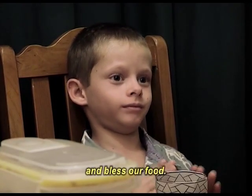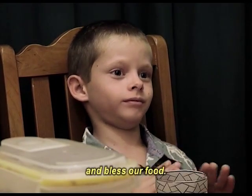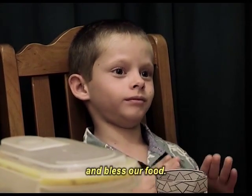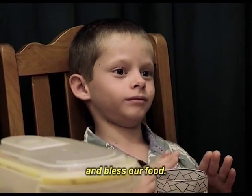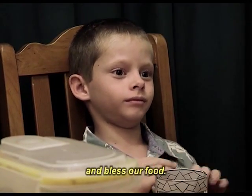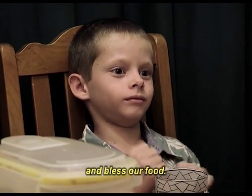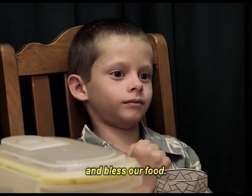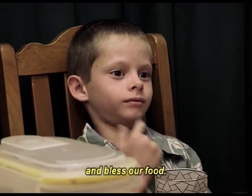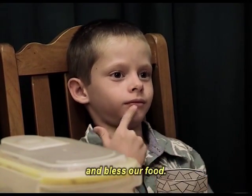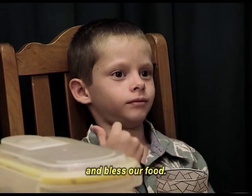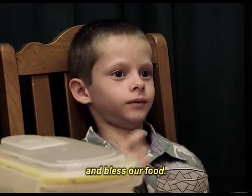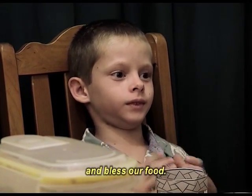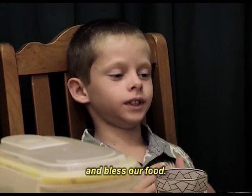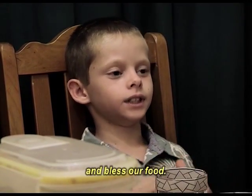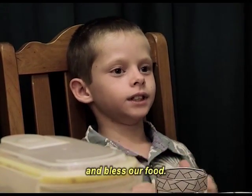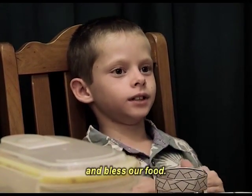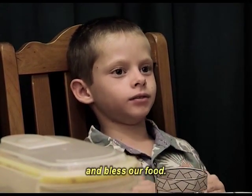And bless our food.